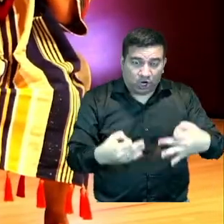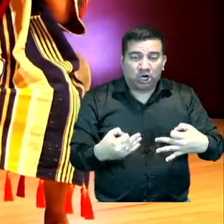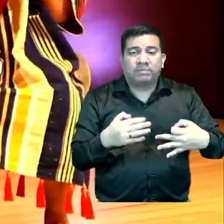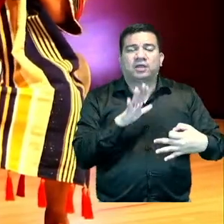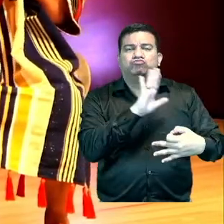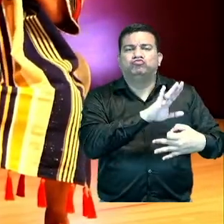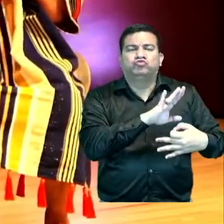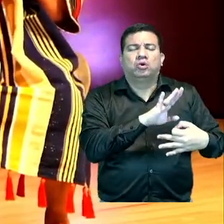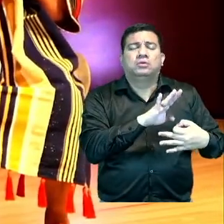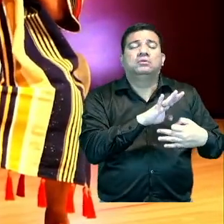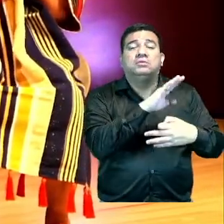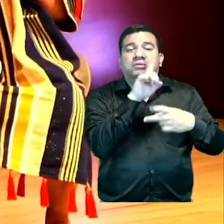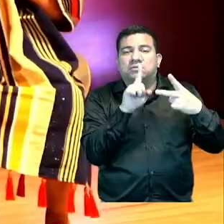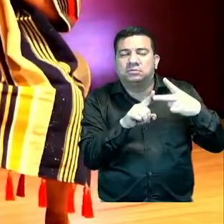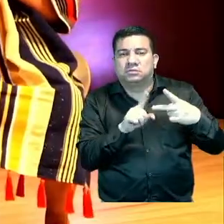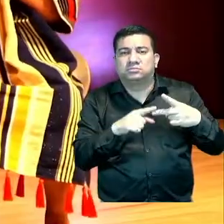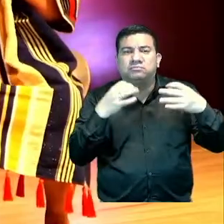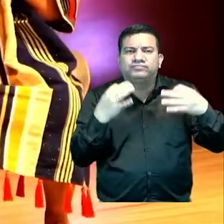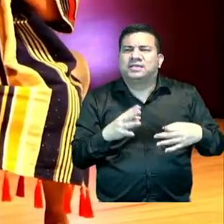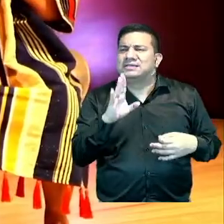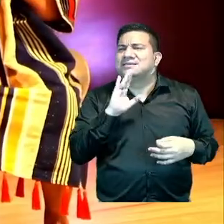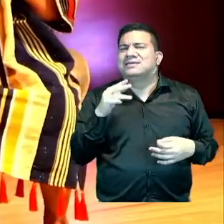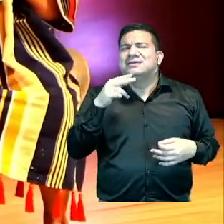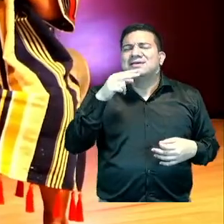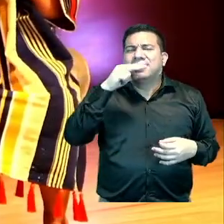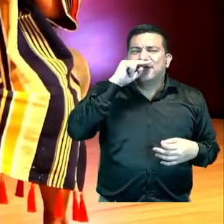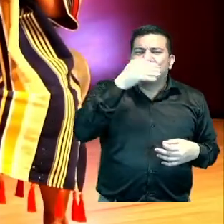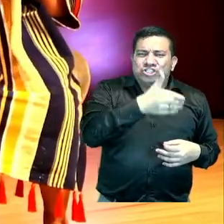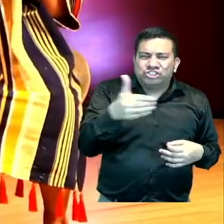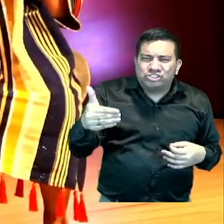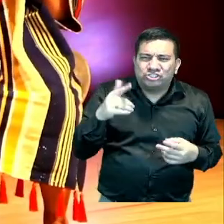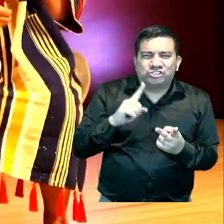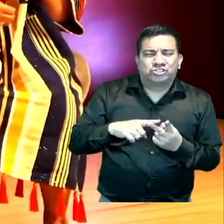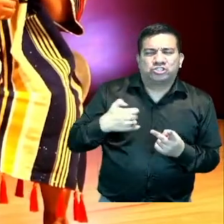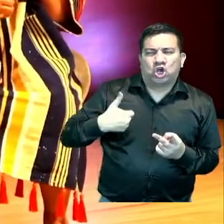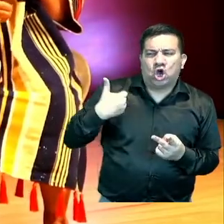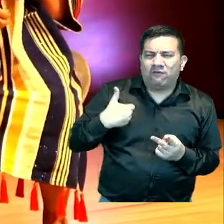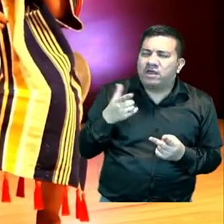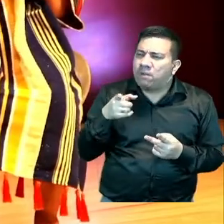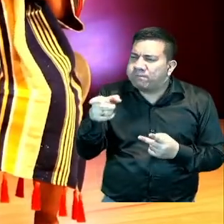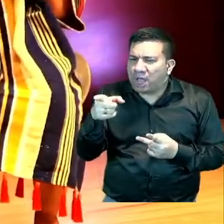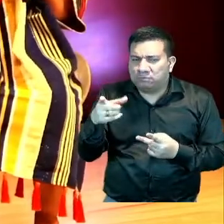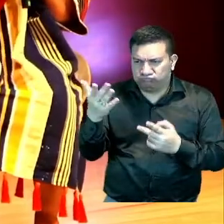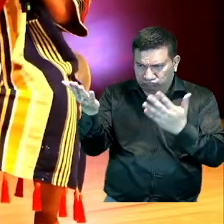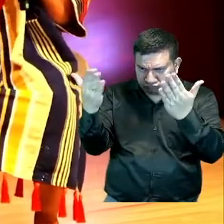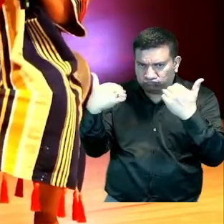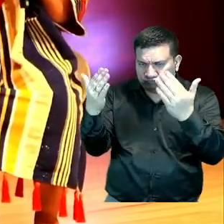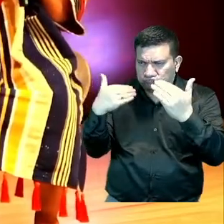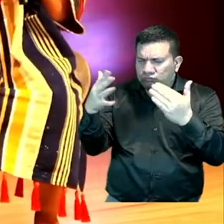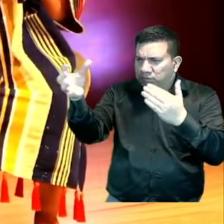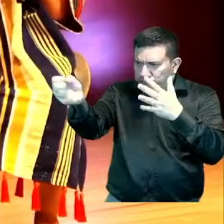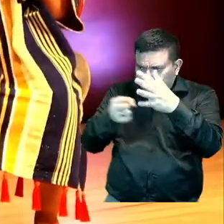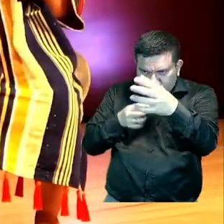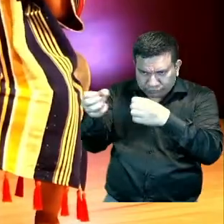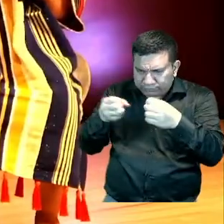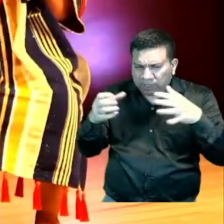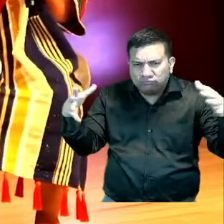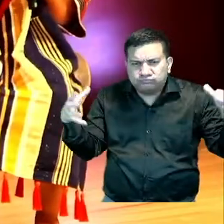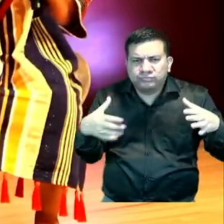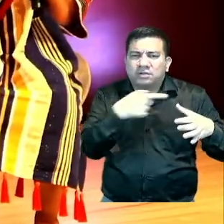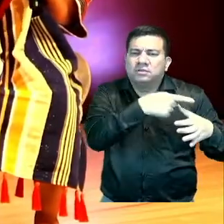into spaces to sit with the vice president and talk with her and hear her life story and